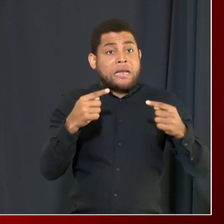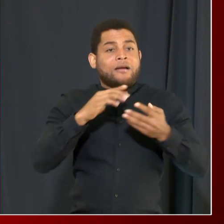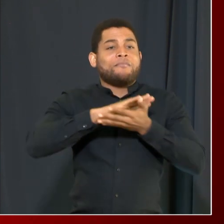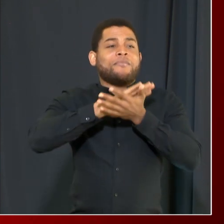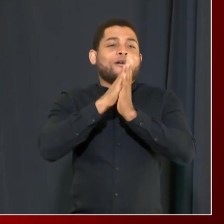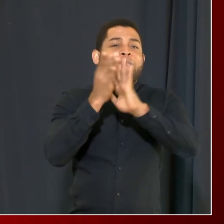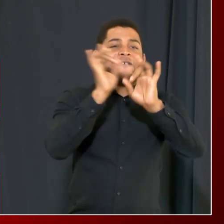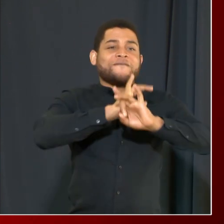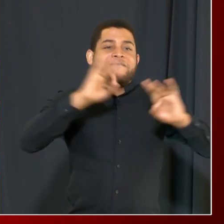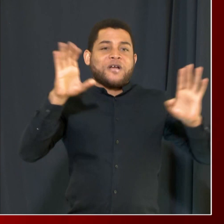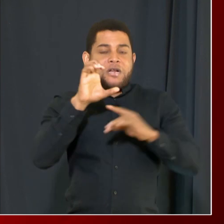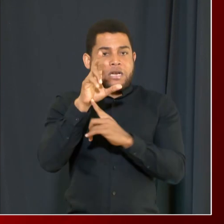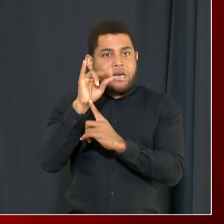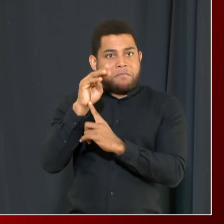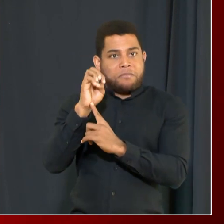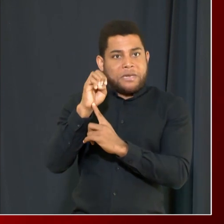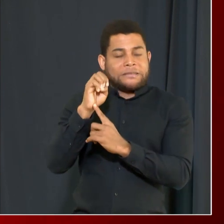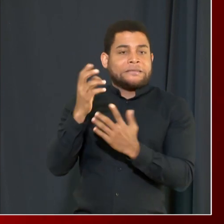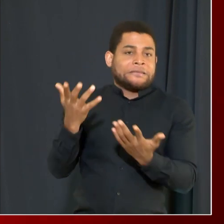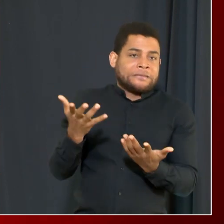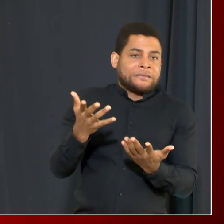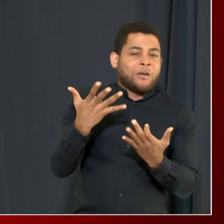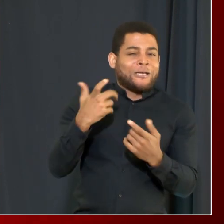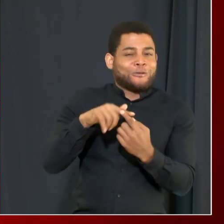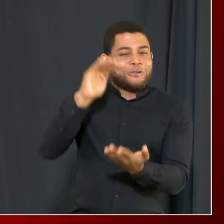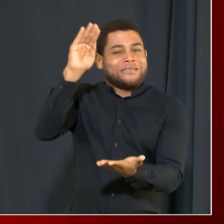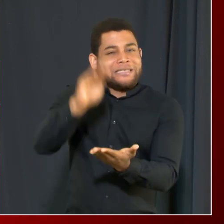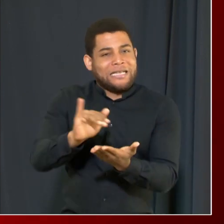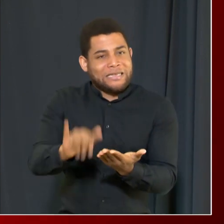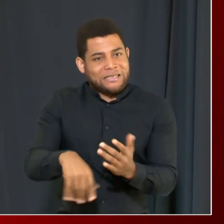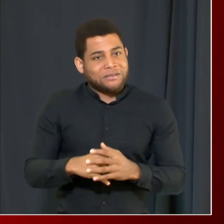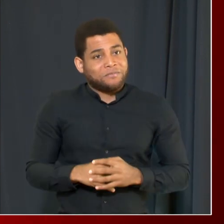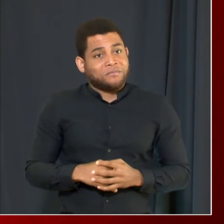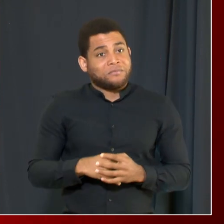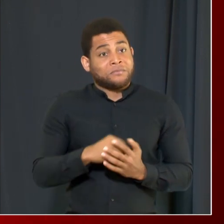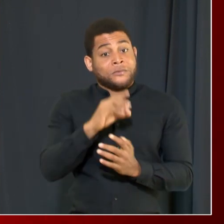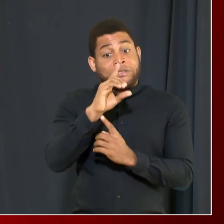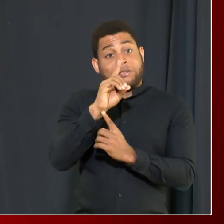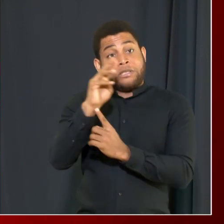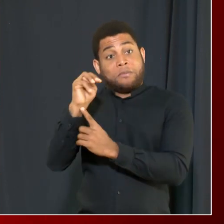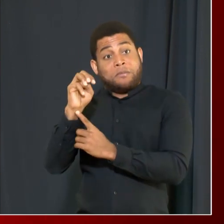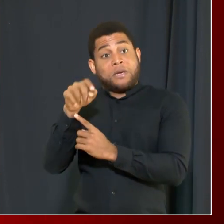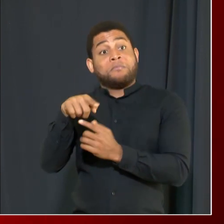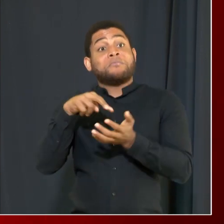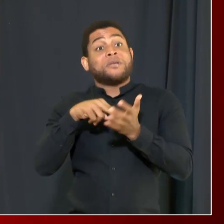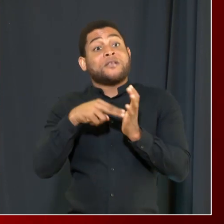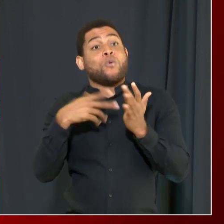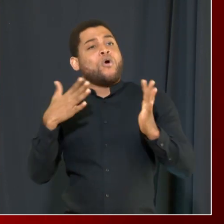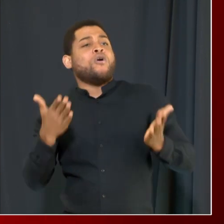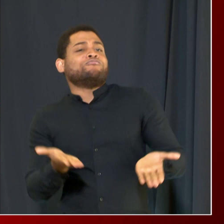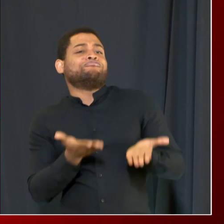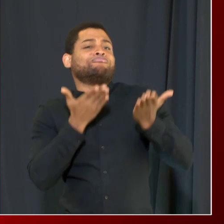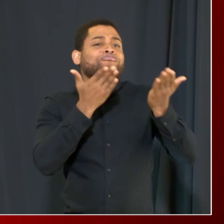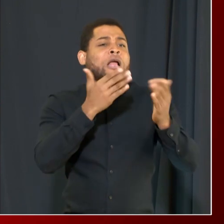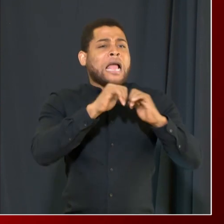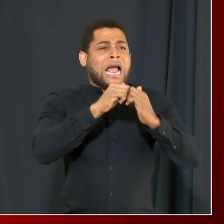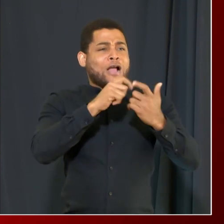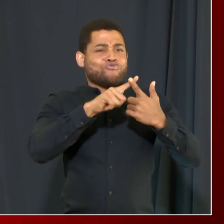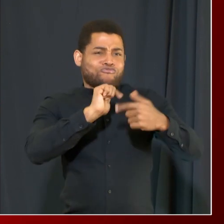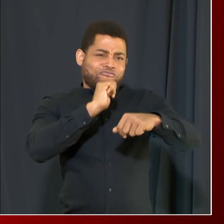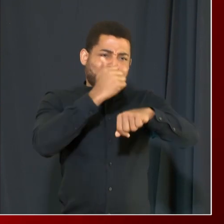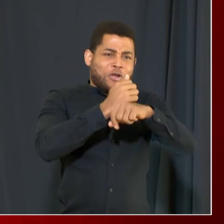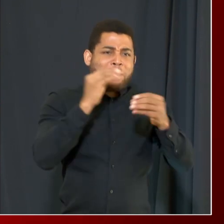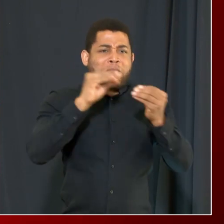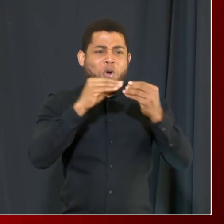encounters. And so there are recommendations that the Deputy Mayor has made to help us to augment conflict resolution,